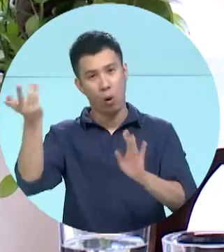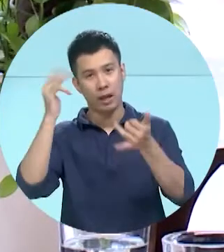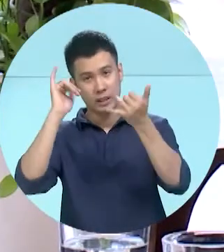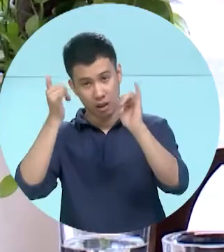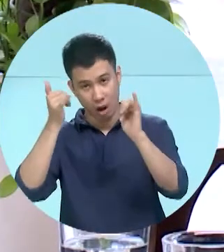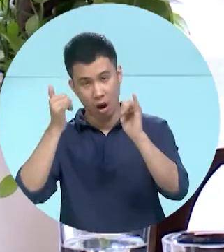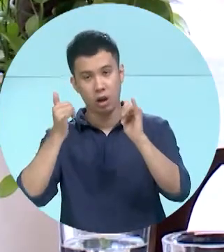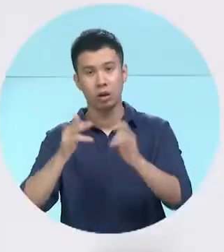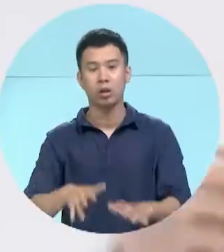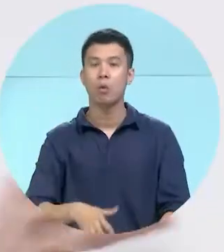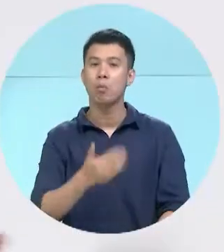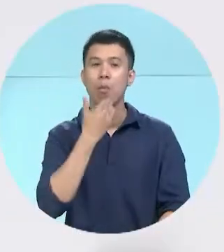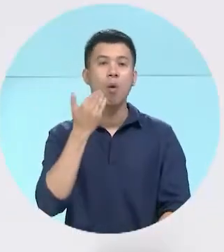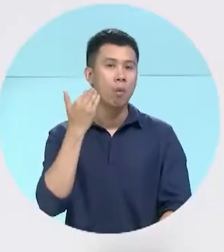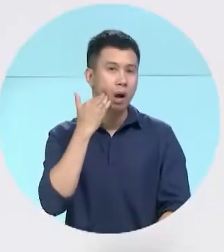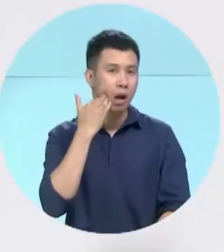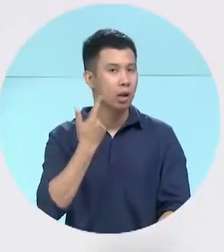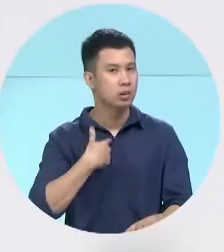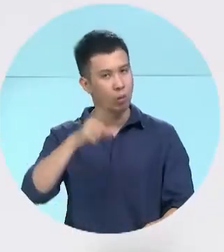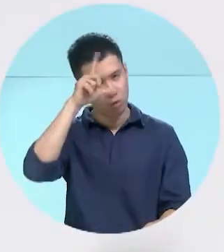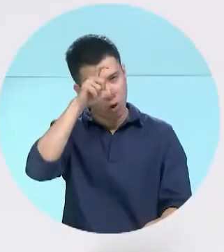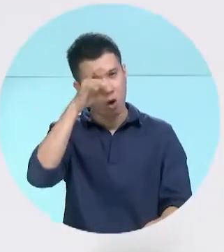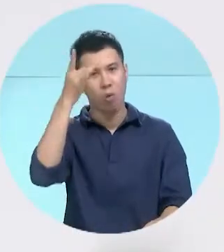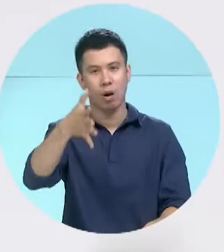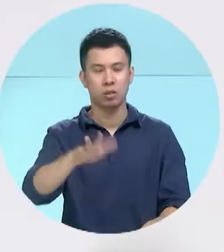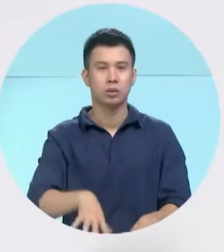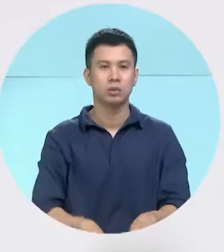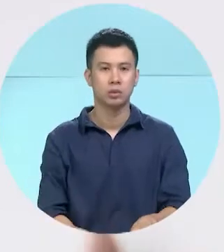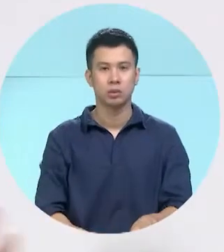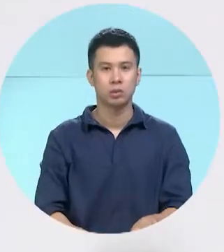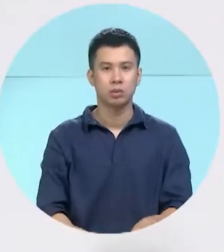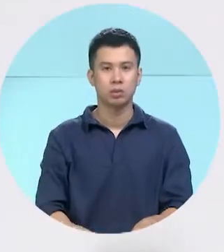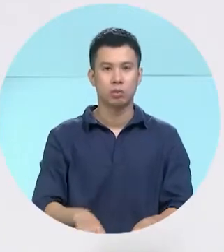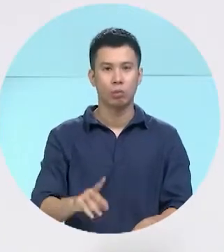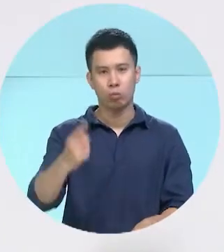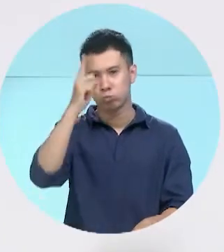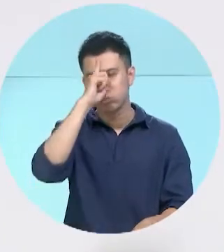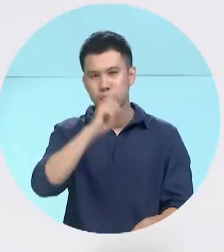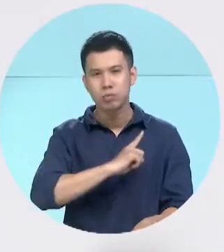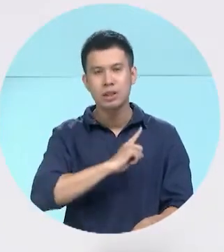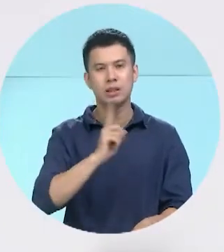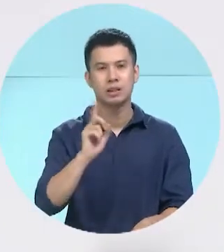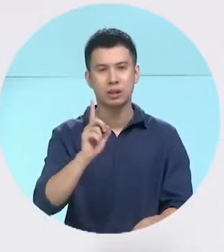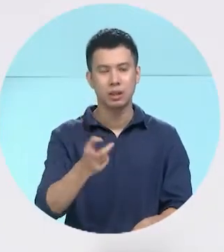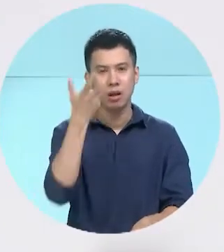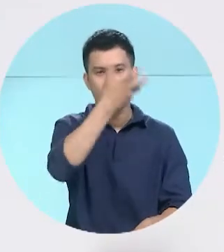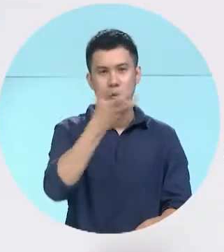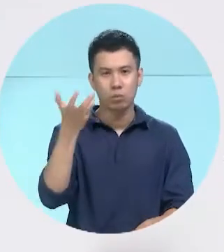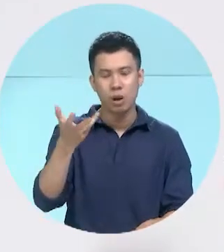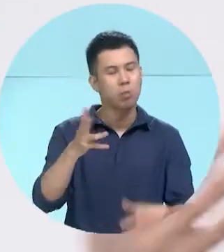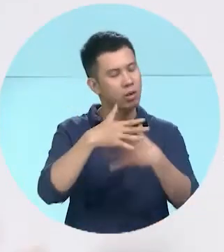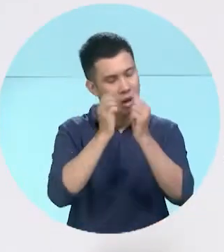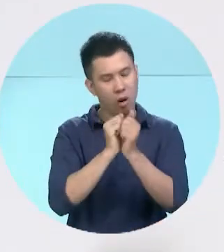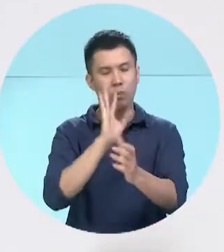And so then I think really advice for the whole community of Hanoi, that we create a safe place for these young people, so